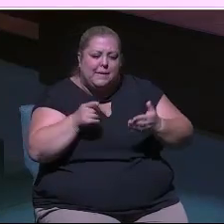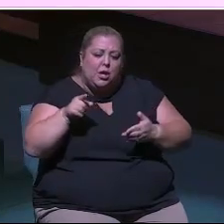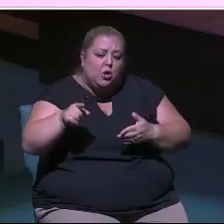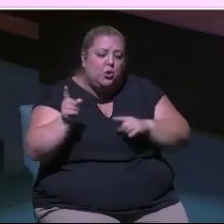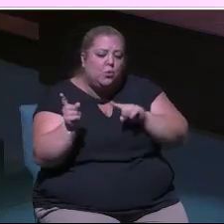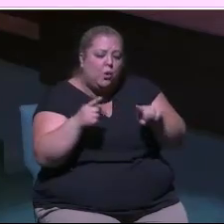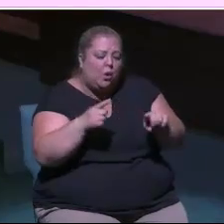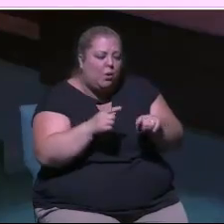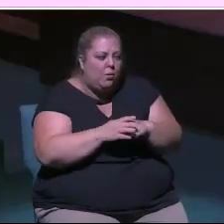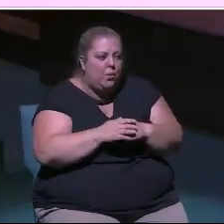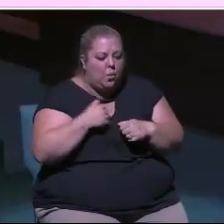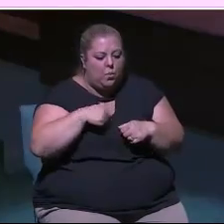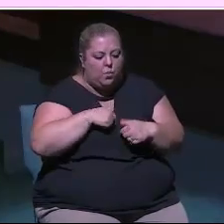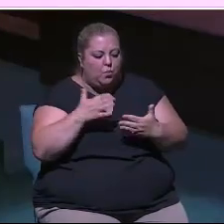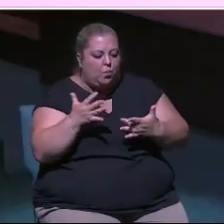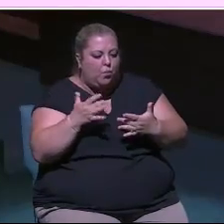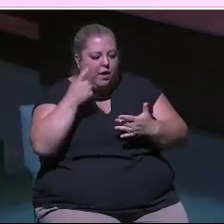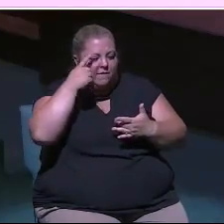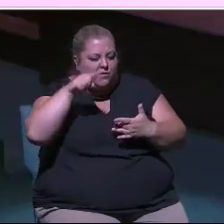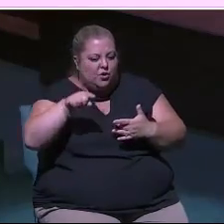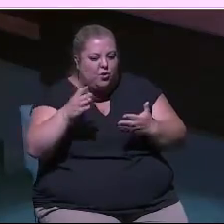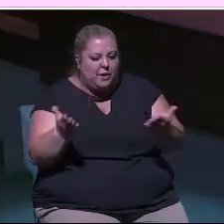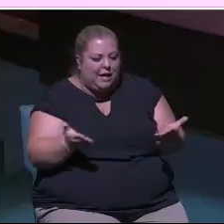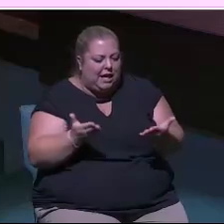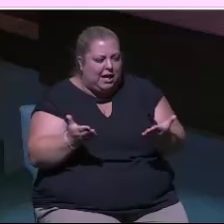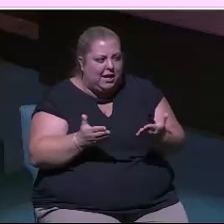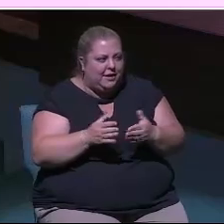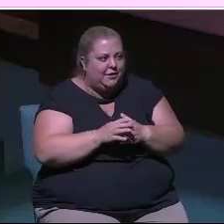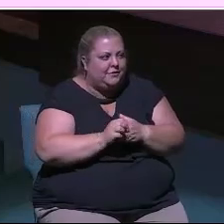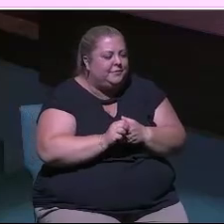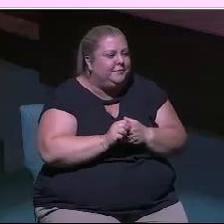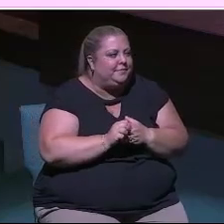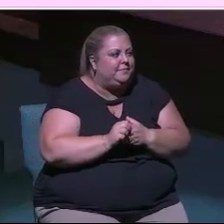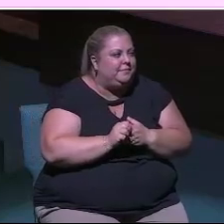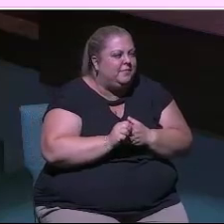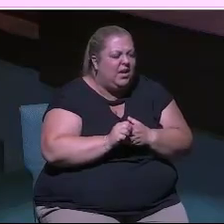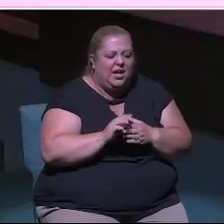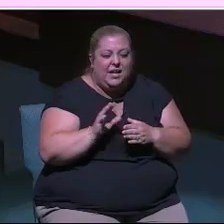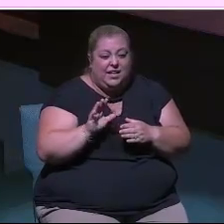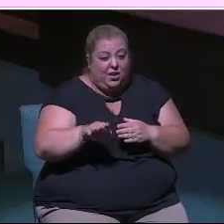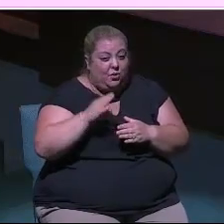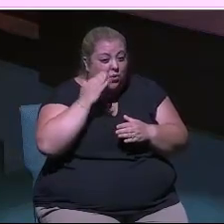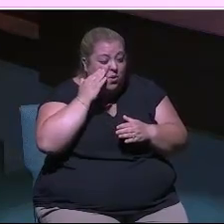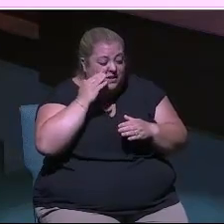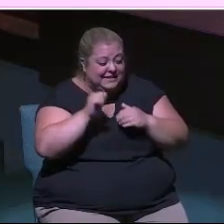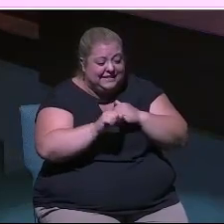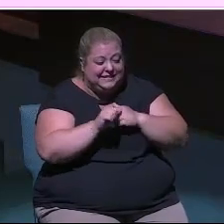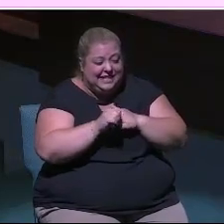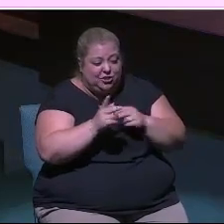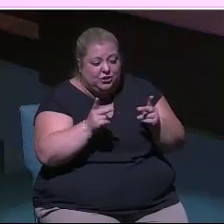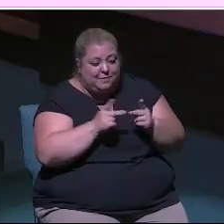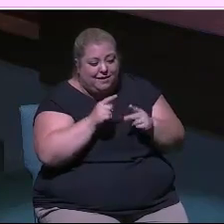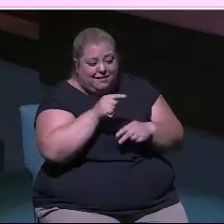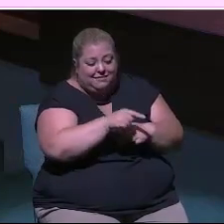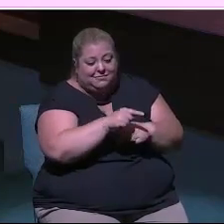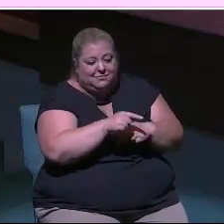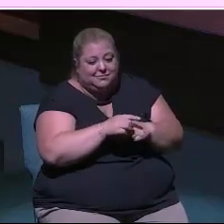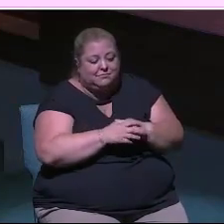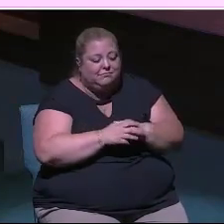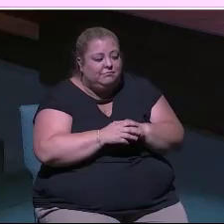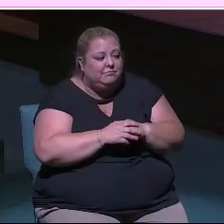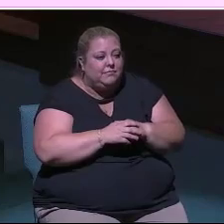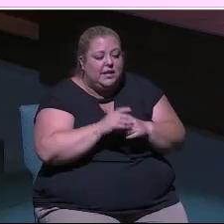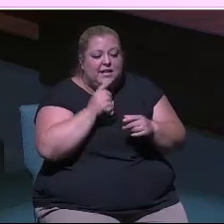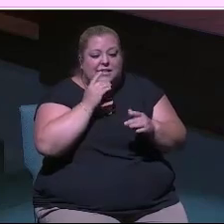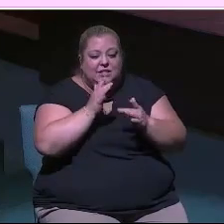And we'll wait for you here. They're like, you know, that's dangerous. It's a dangerous place. And Jesus answered in verse